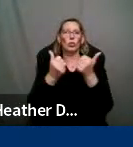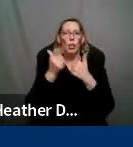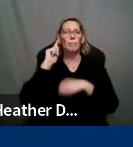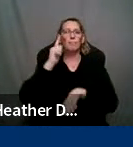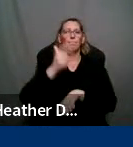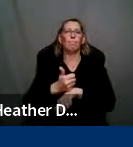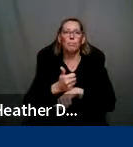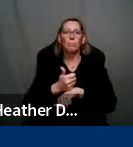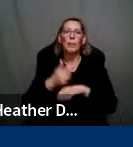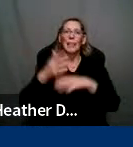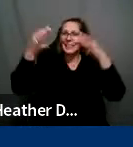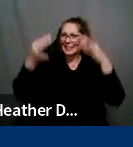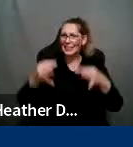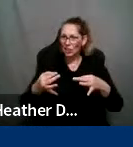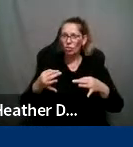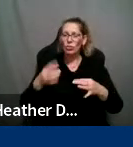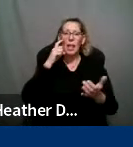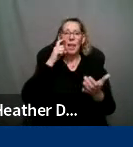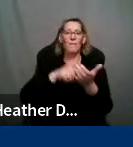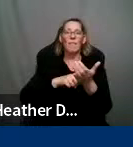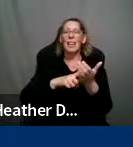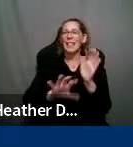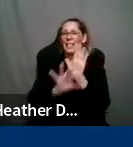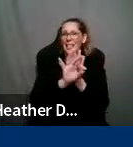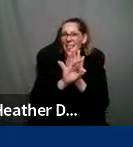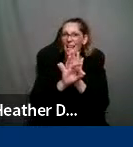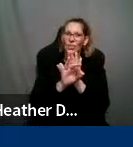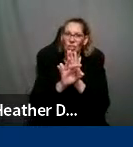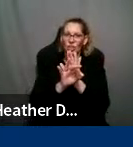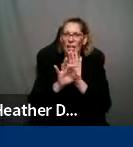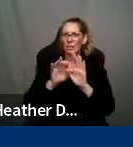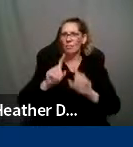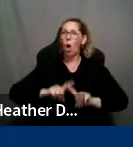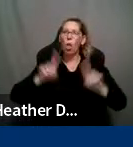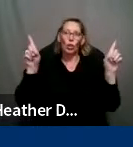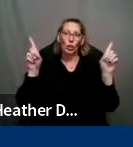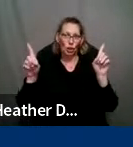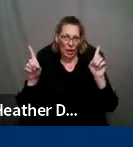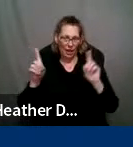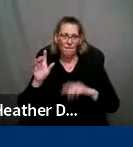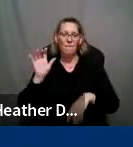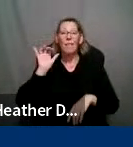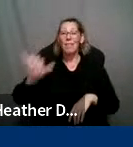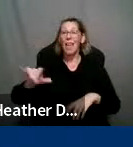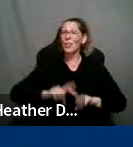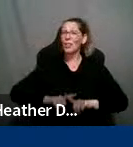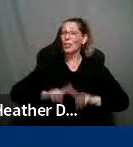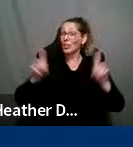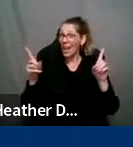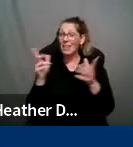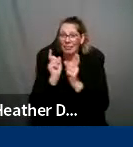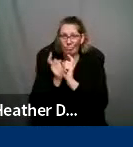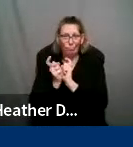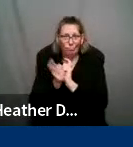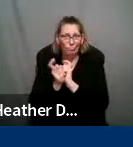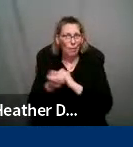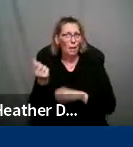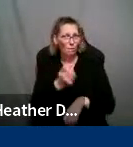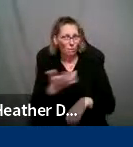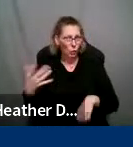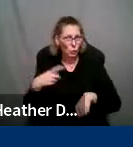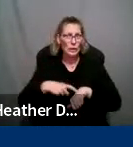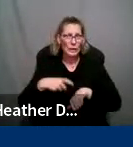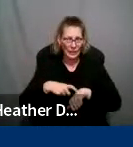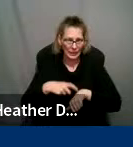record of decision, which identified a selected alternative. That selected alternative was revised a couple of times into